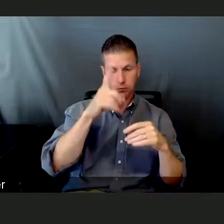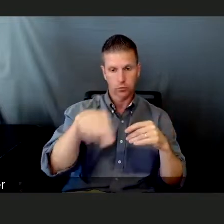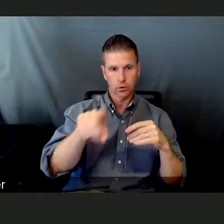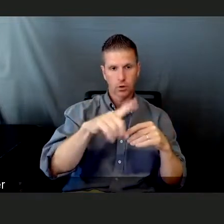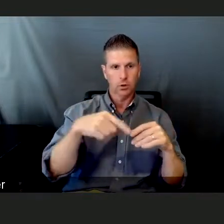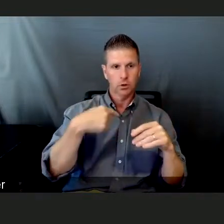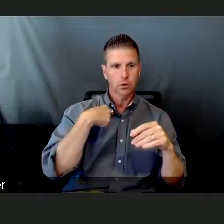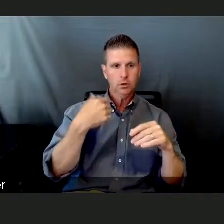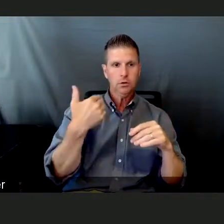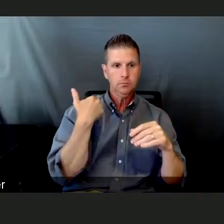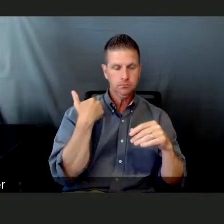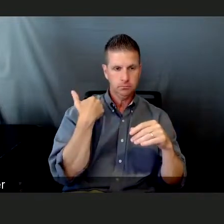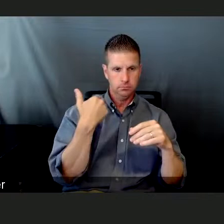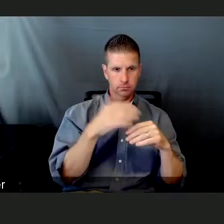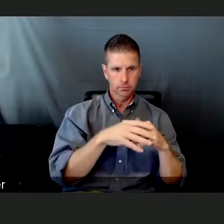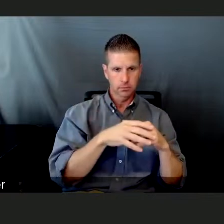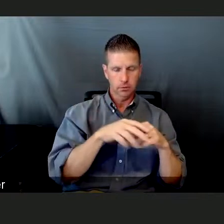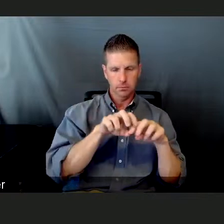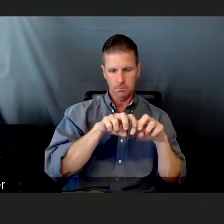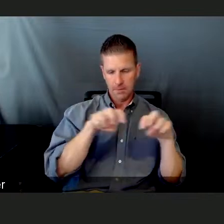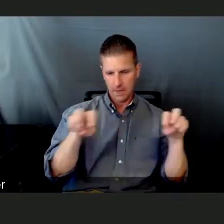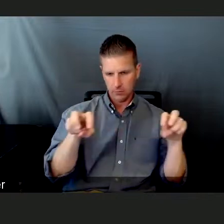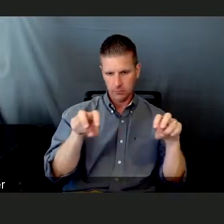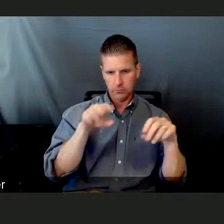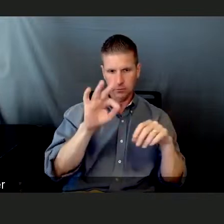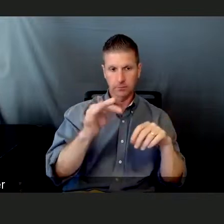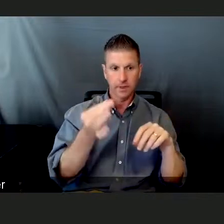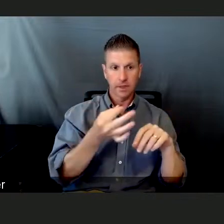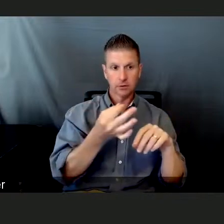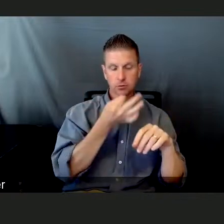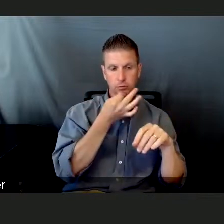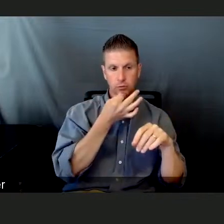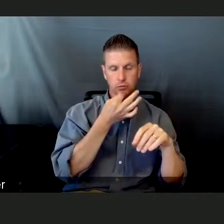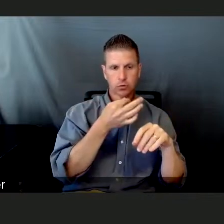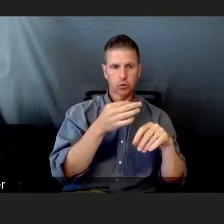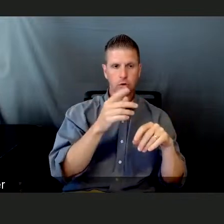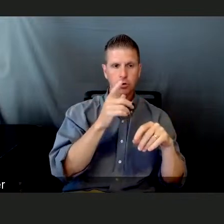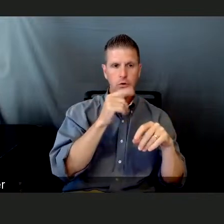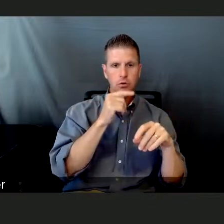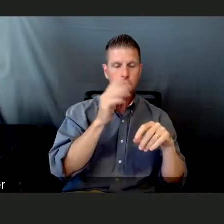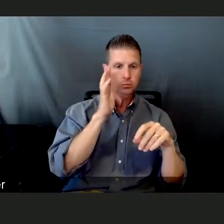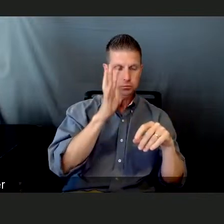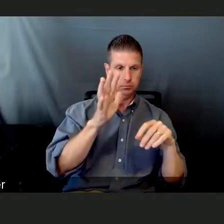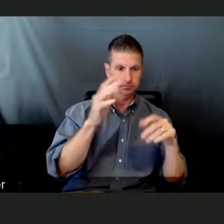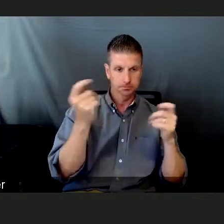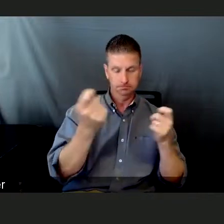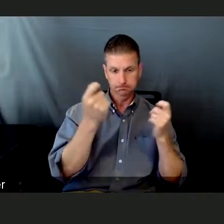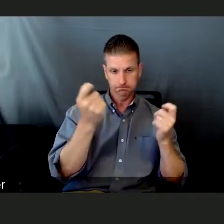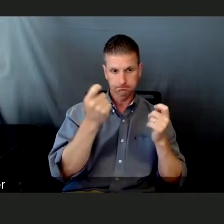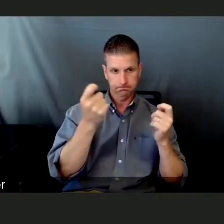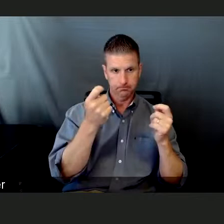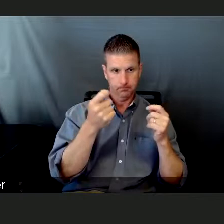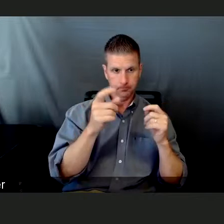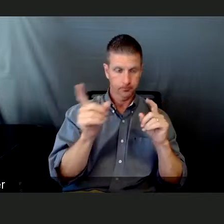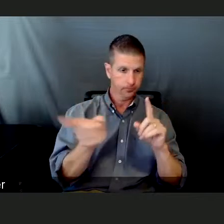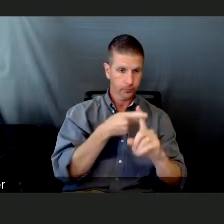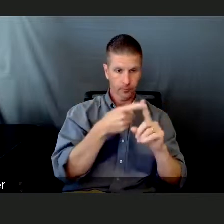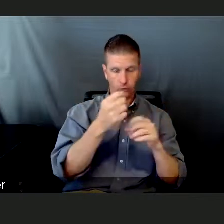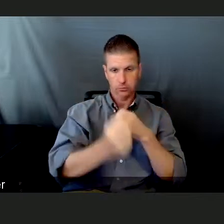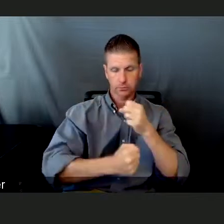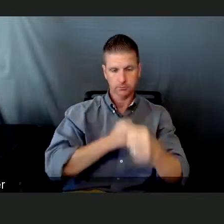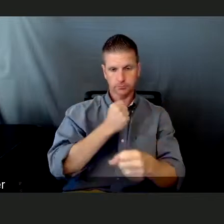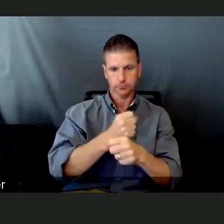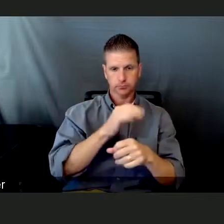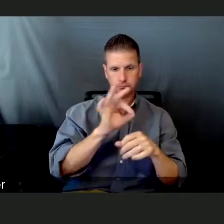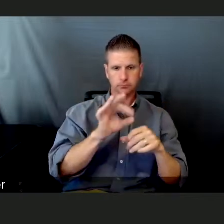have a panel of experts who are going to celebrate the first year of